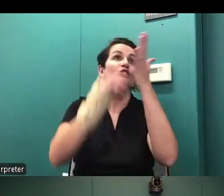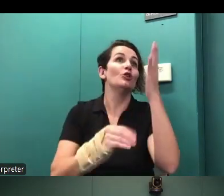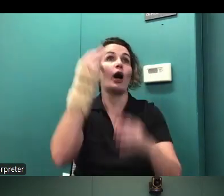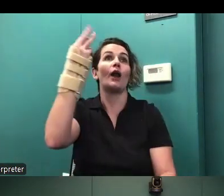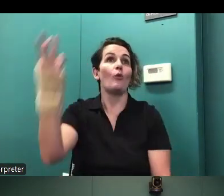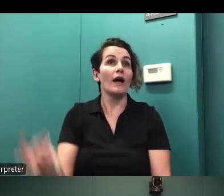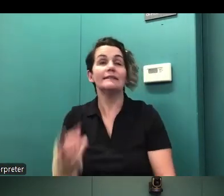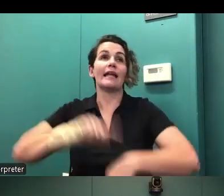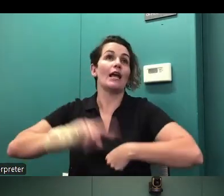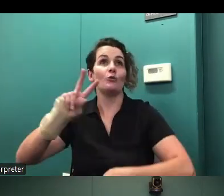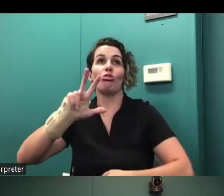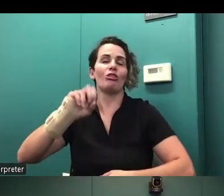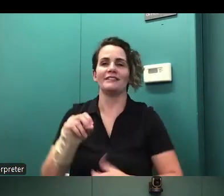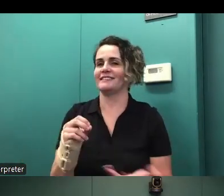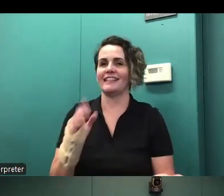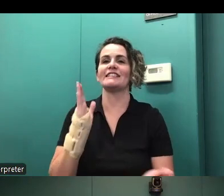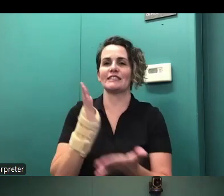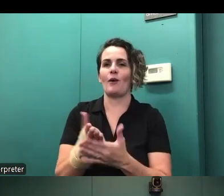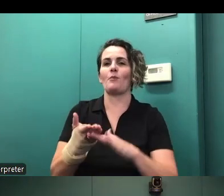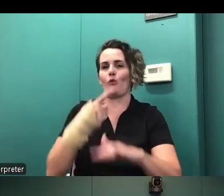student on Wednesday at 2:30.